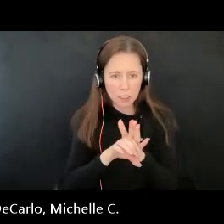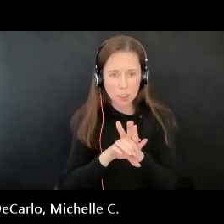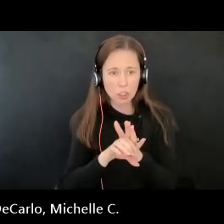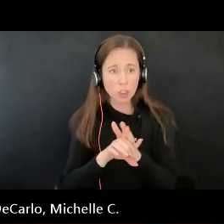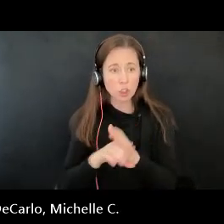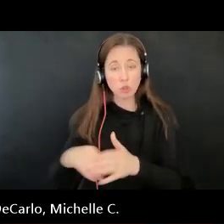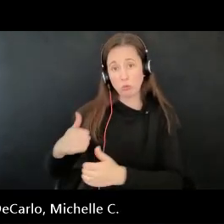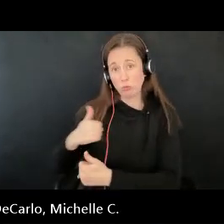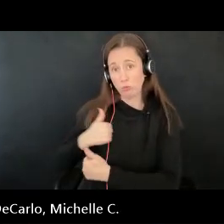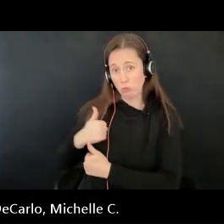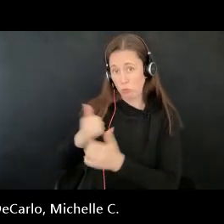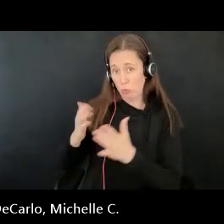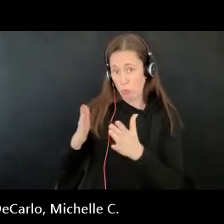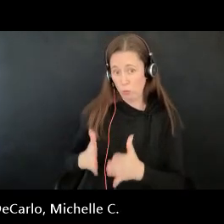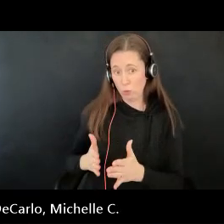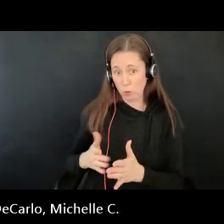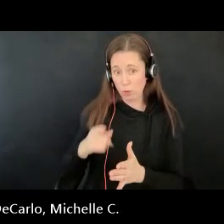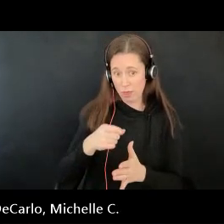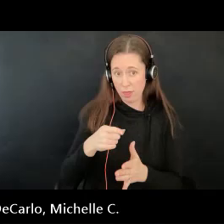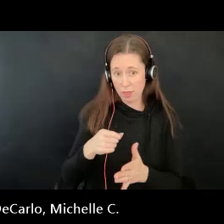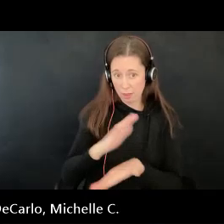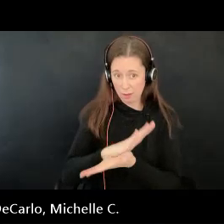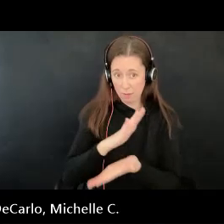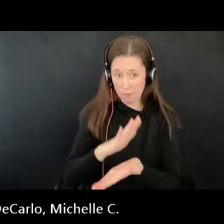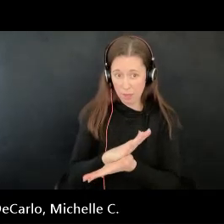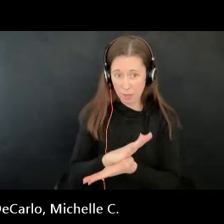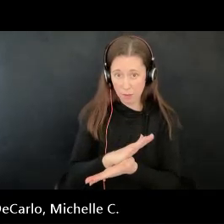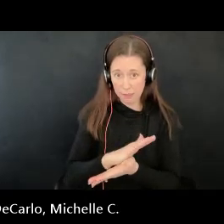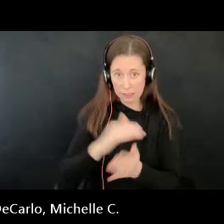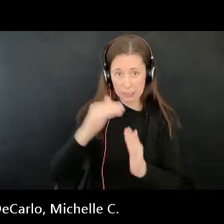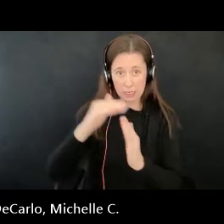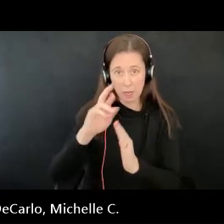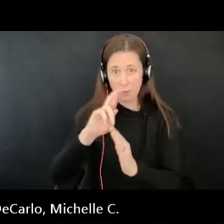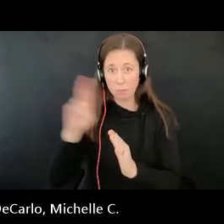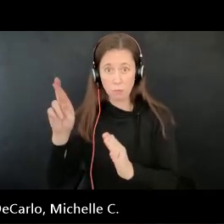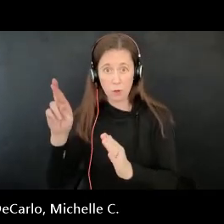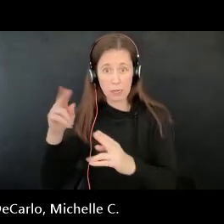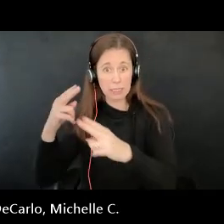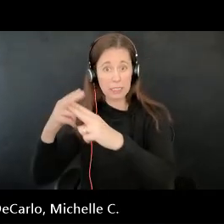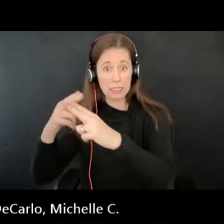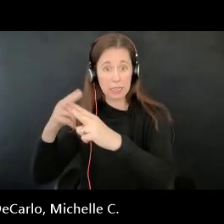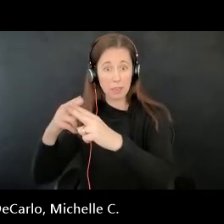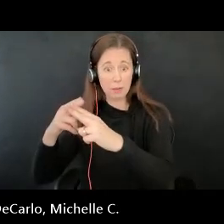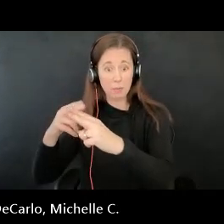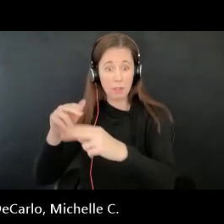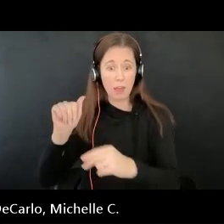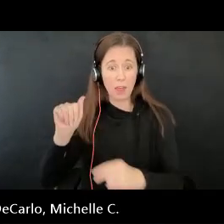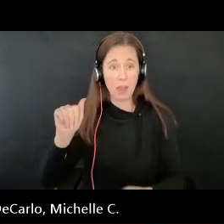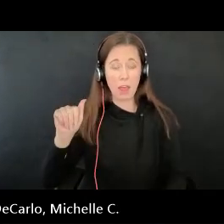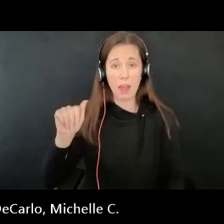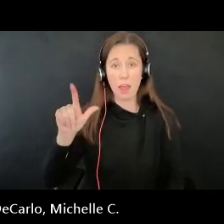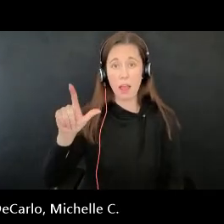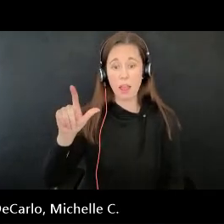soldiers. And so on this document, on the top right, the listed name is Alfred